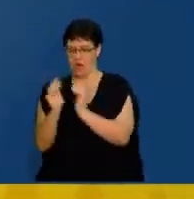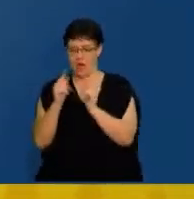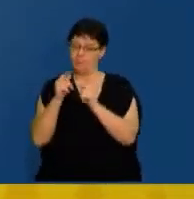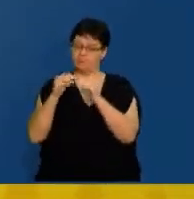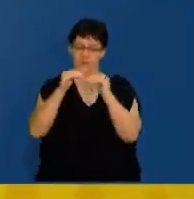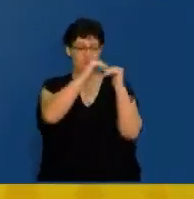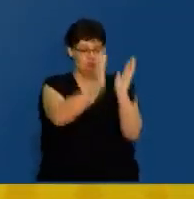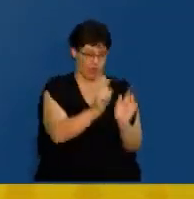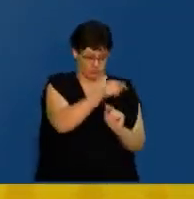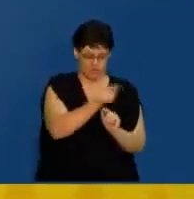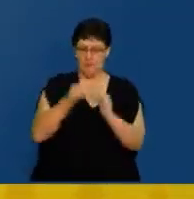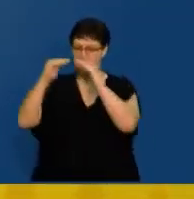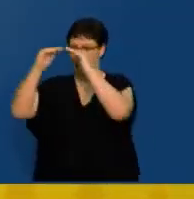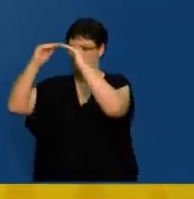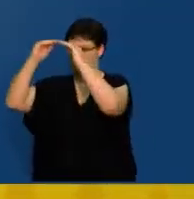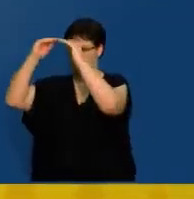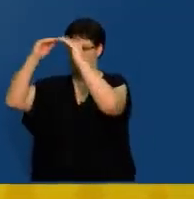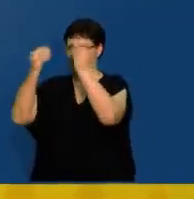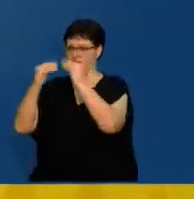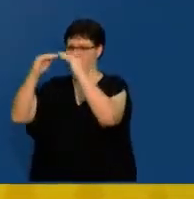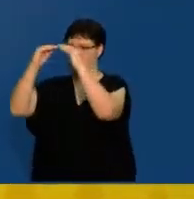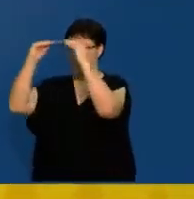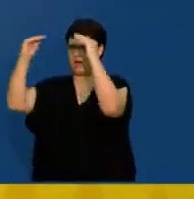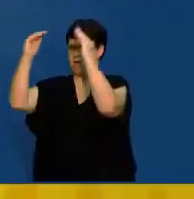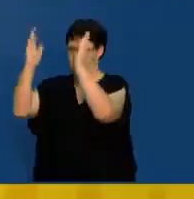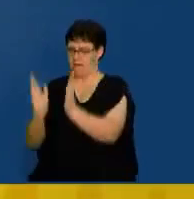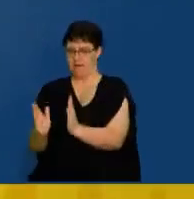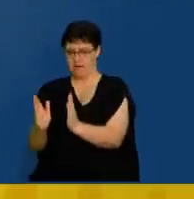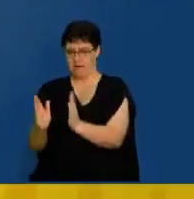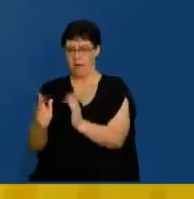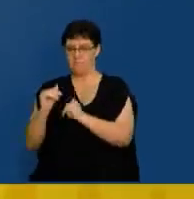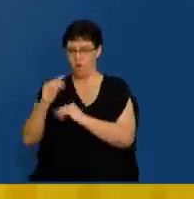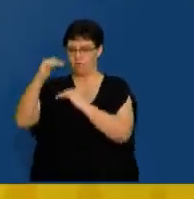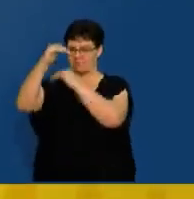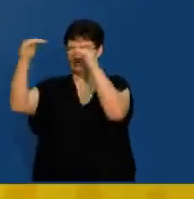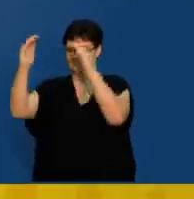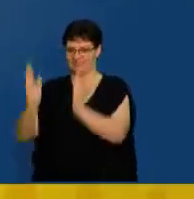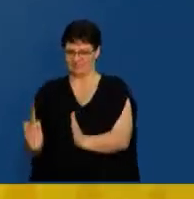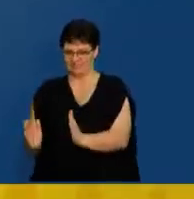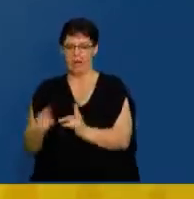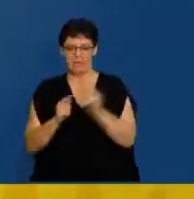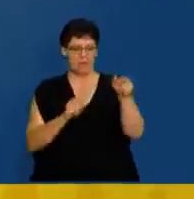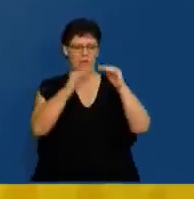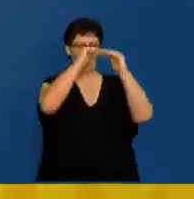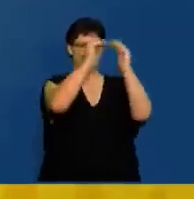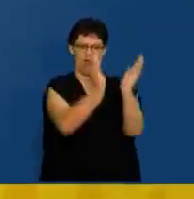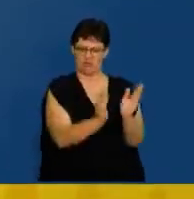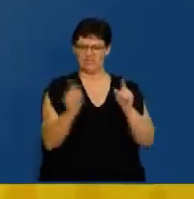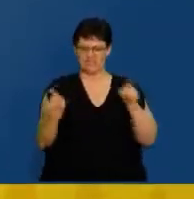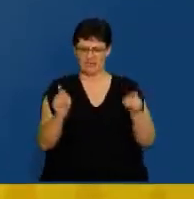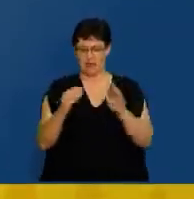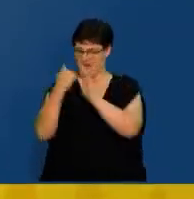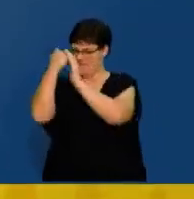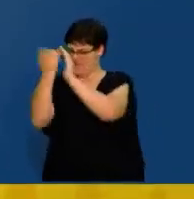more subtle, whereas the gorilla having a distinct rectangular and much more robust palate and